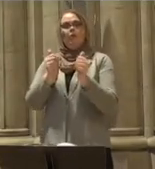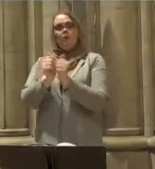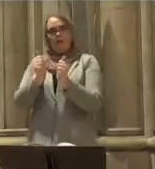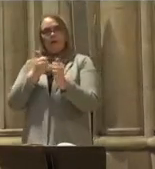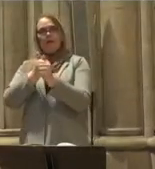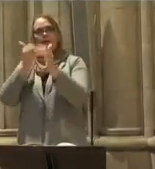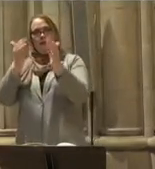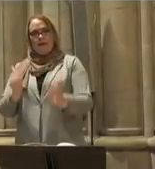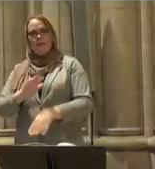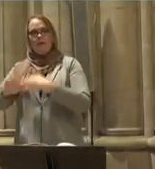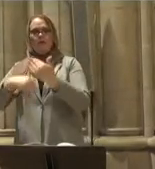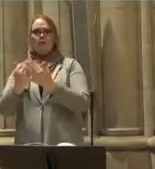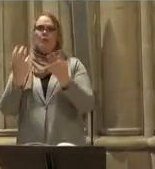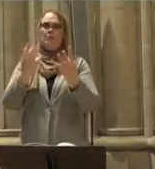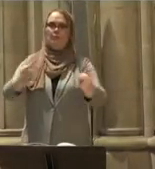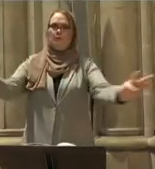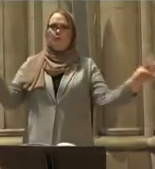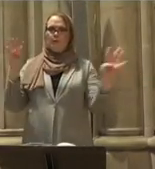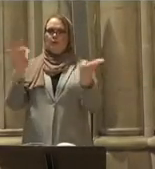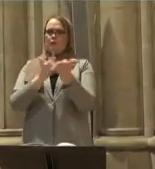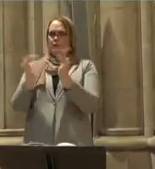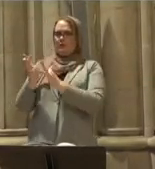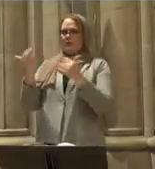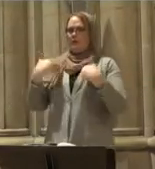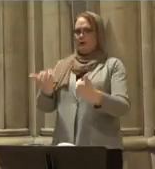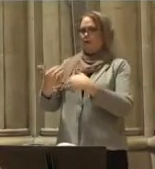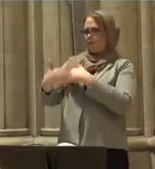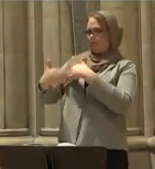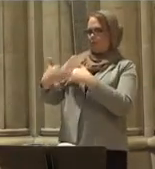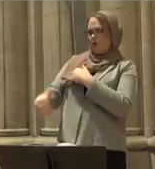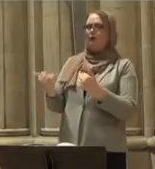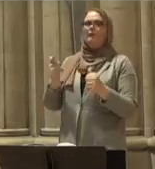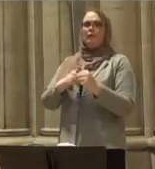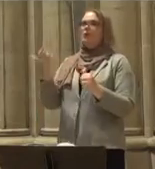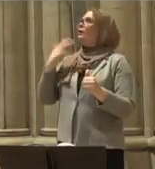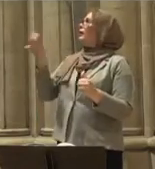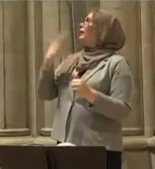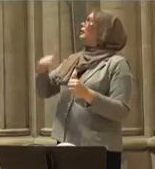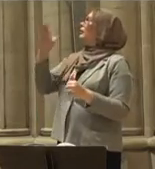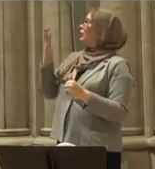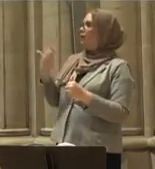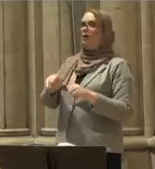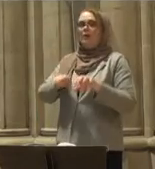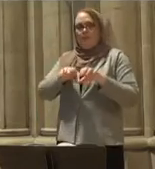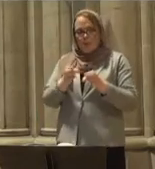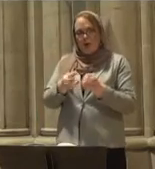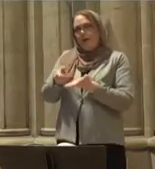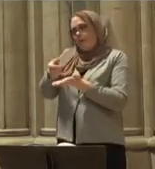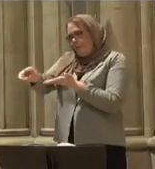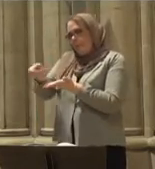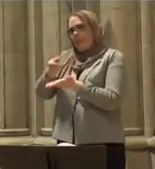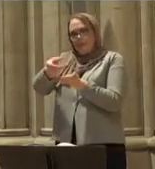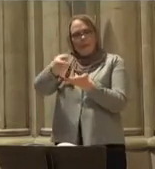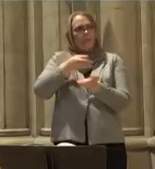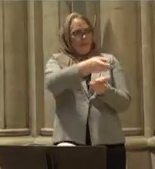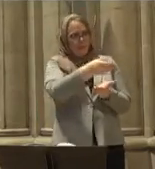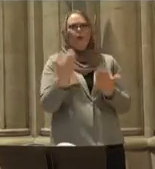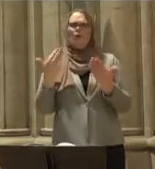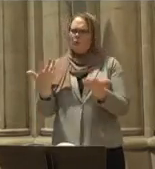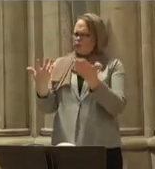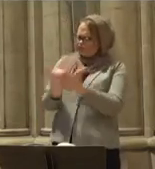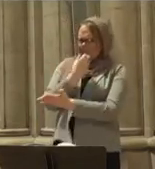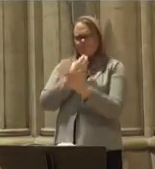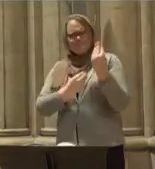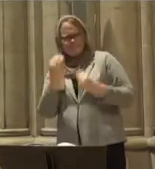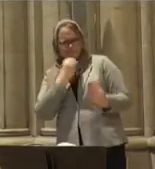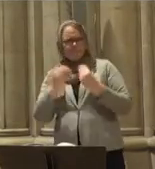it and gave it to his friends and said, "Take, eat, this is my body which is given for you.